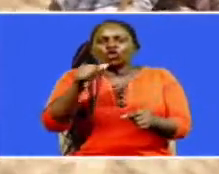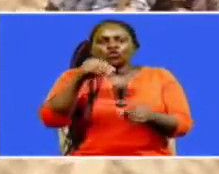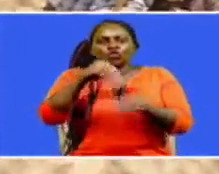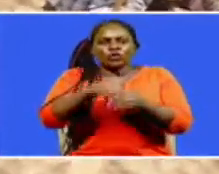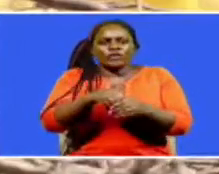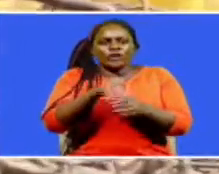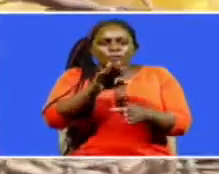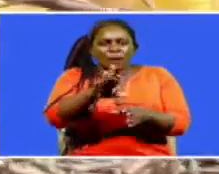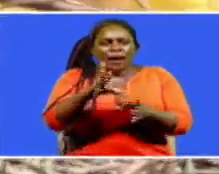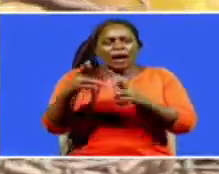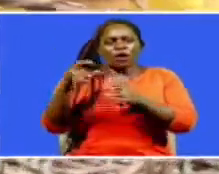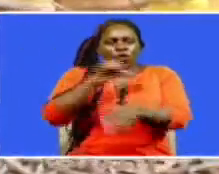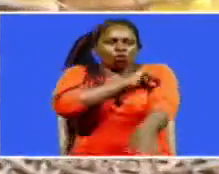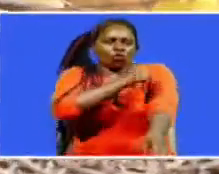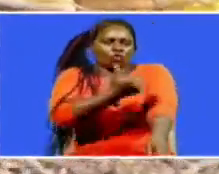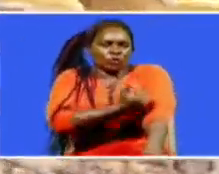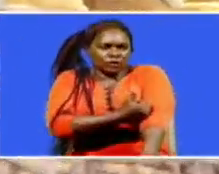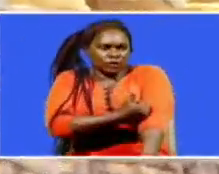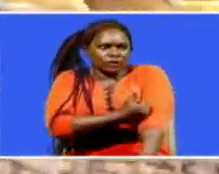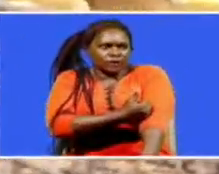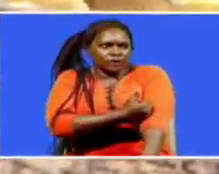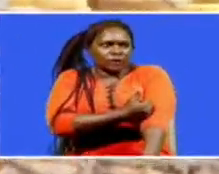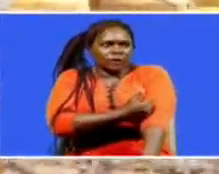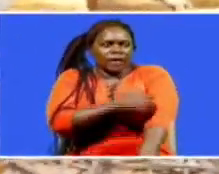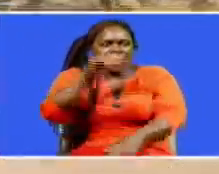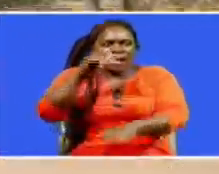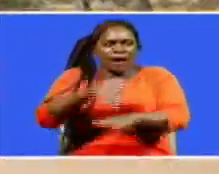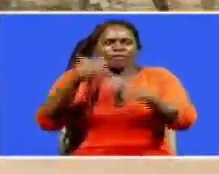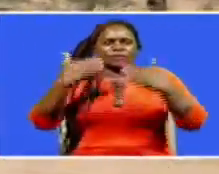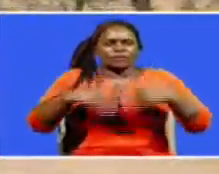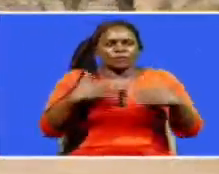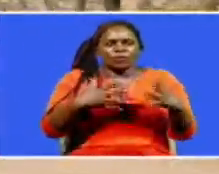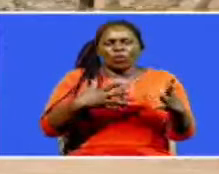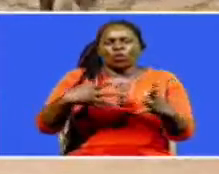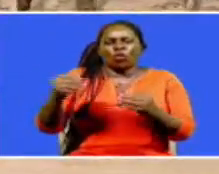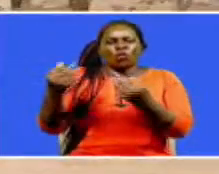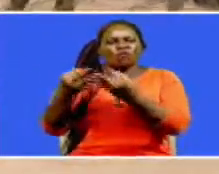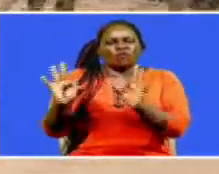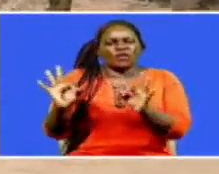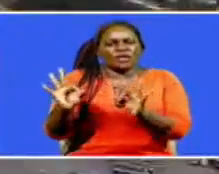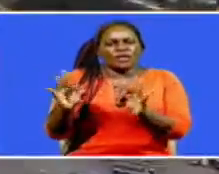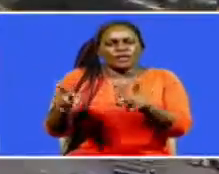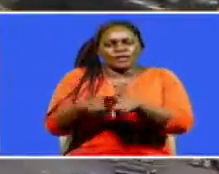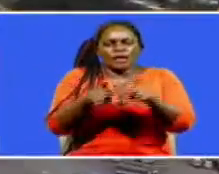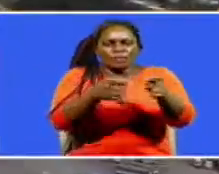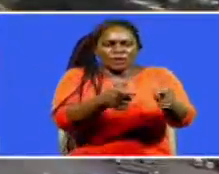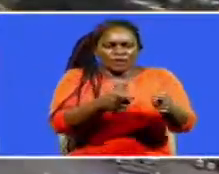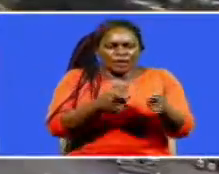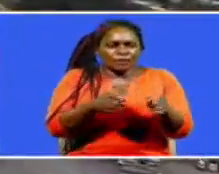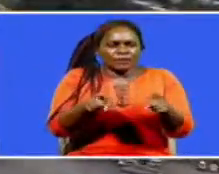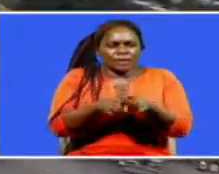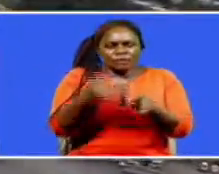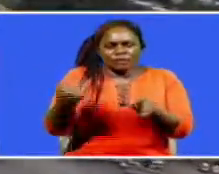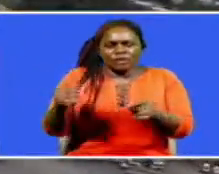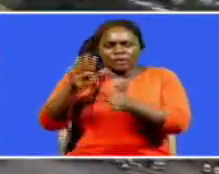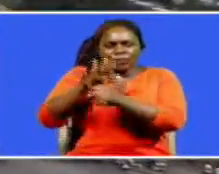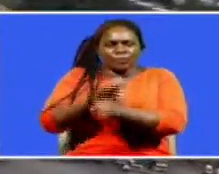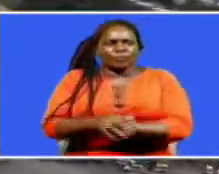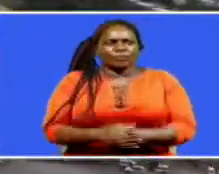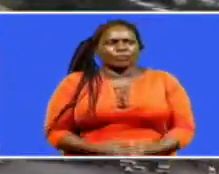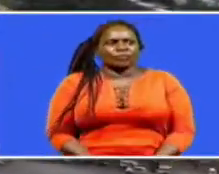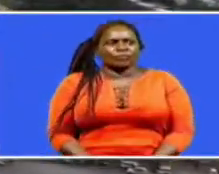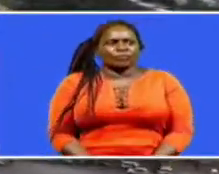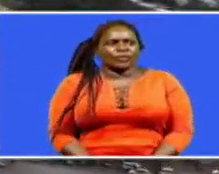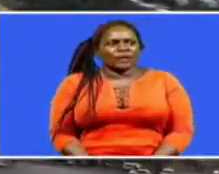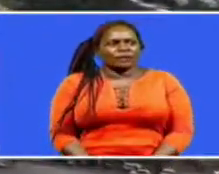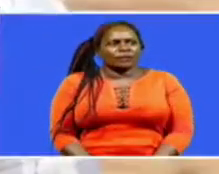their jurisdiction. No wonder culprits in most cases walk scot-free, including rapists and child molesters. Mtoto